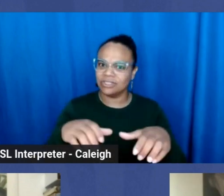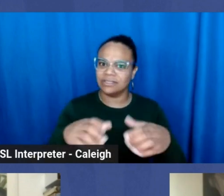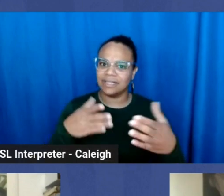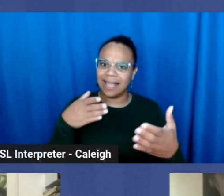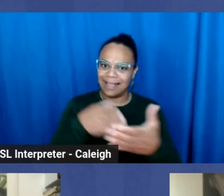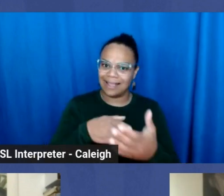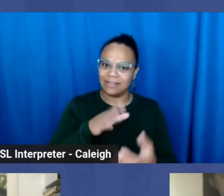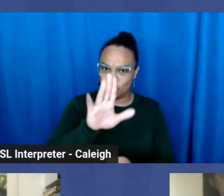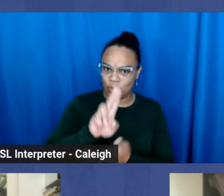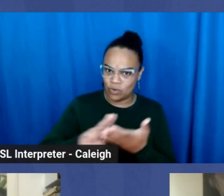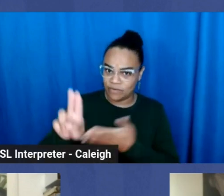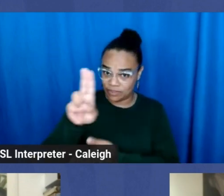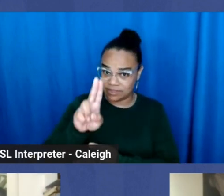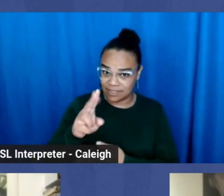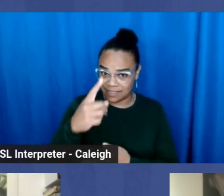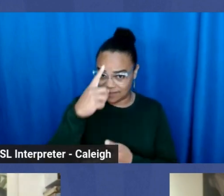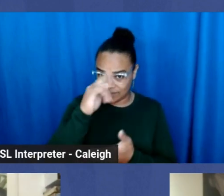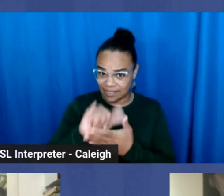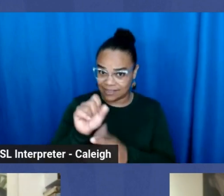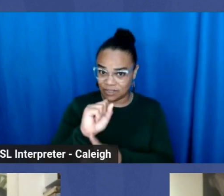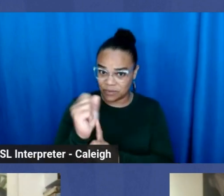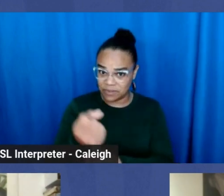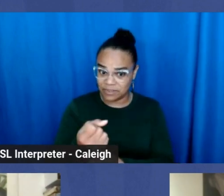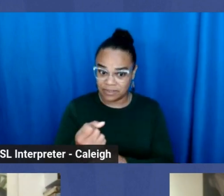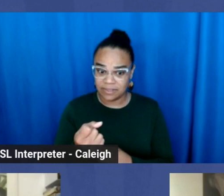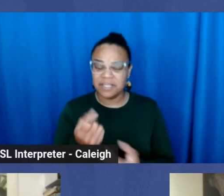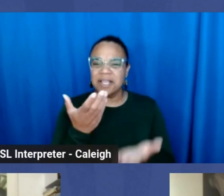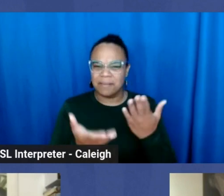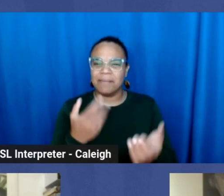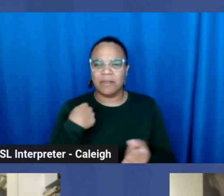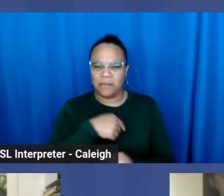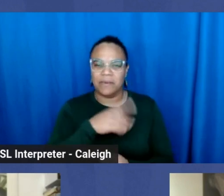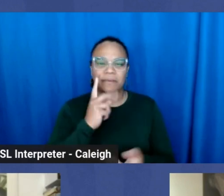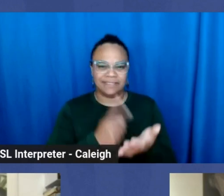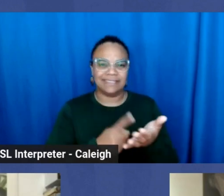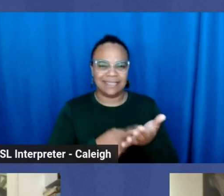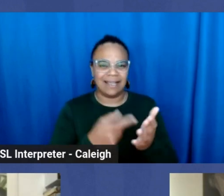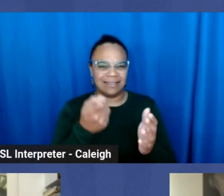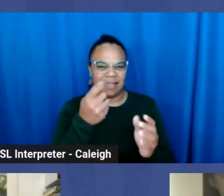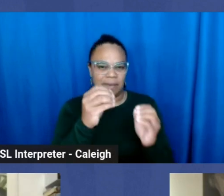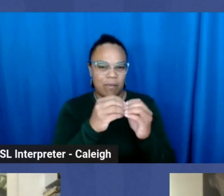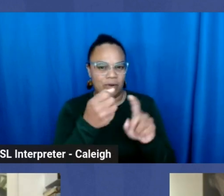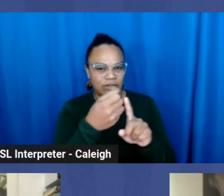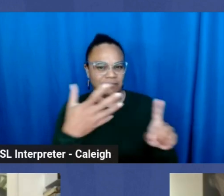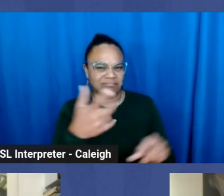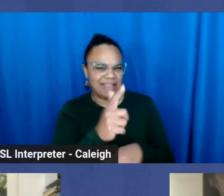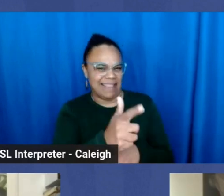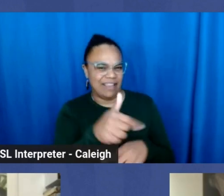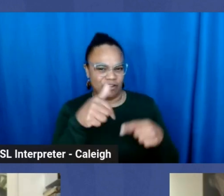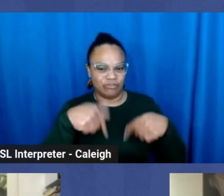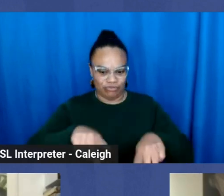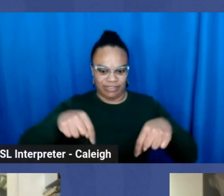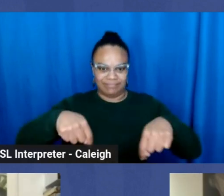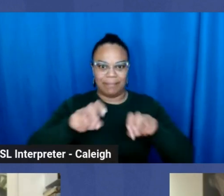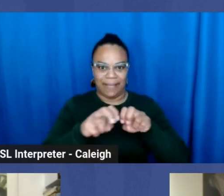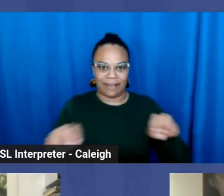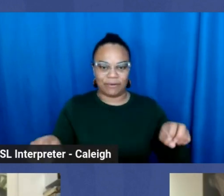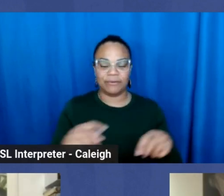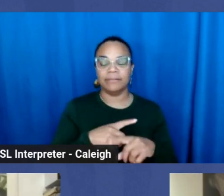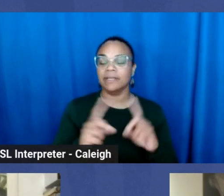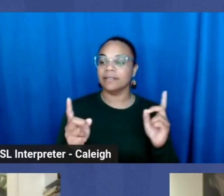your university for what happened to you there, and I think maybe we'll kind of discuss that later on in the panel. But